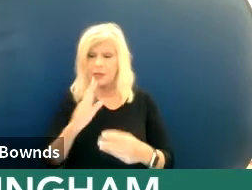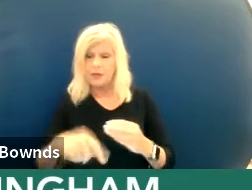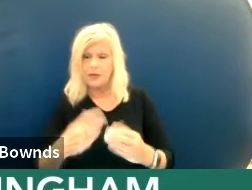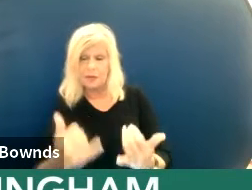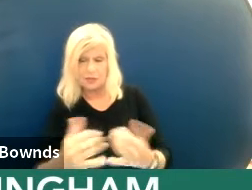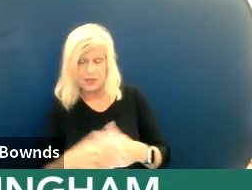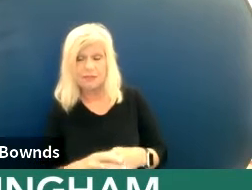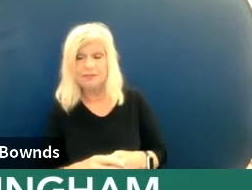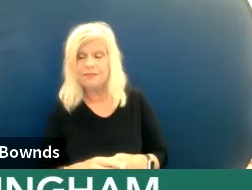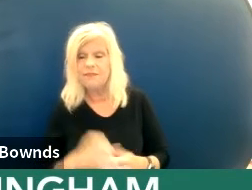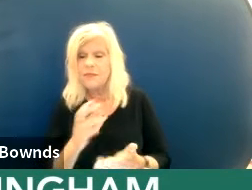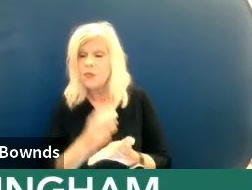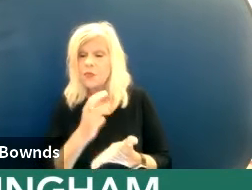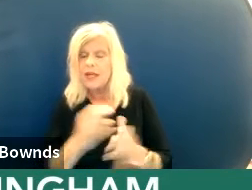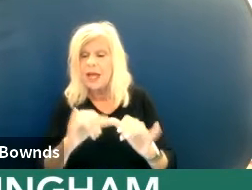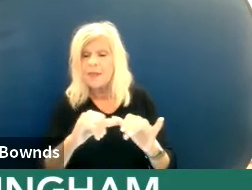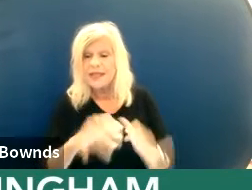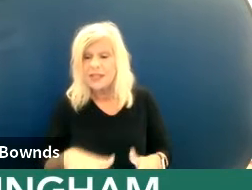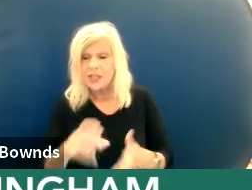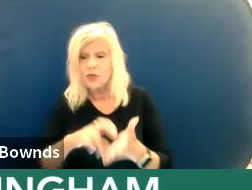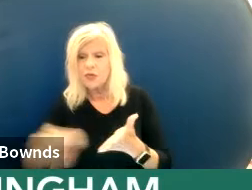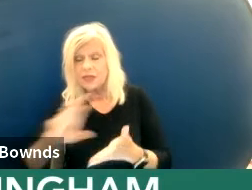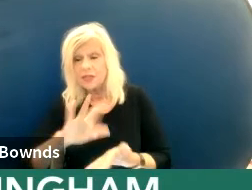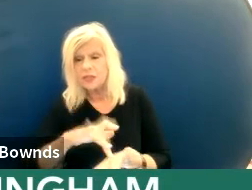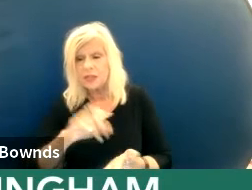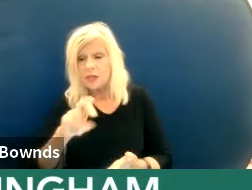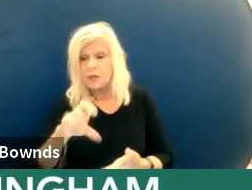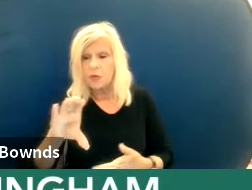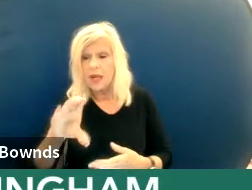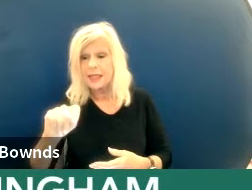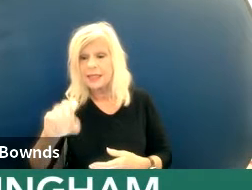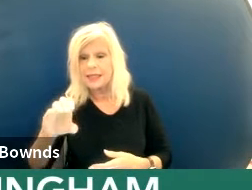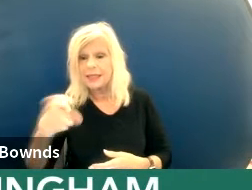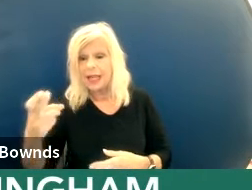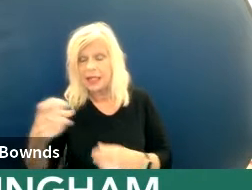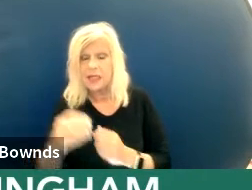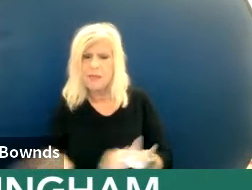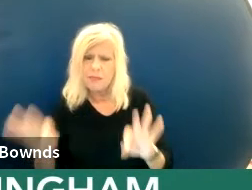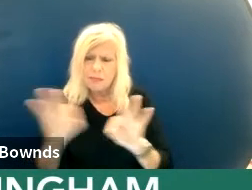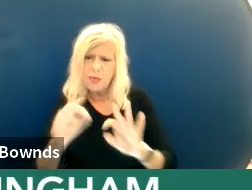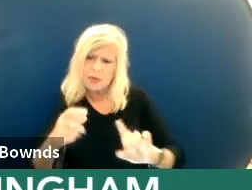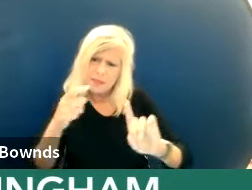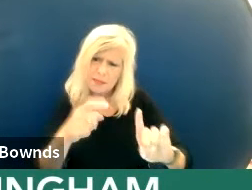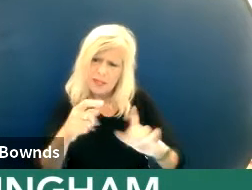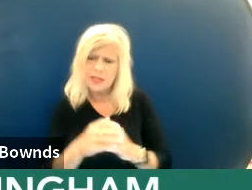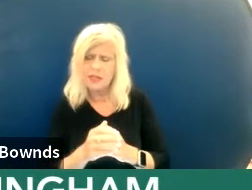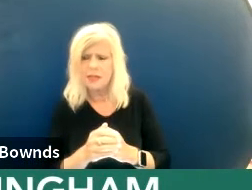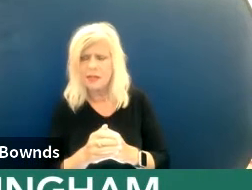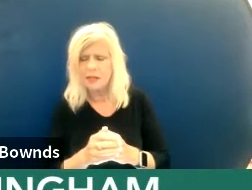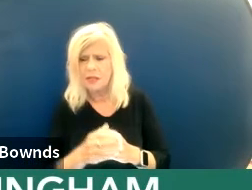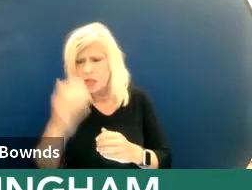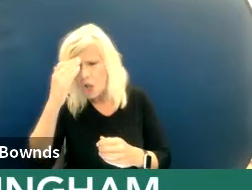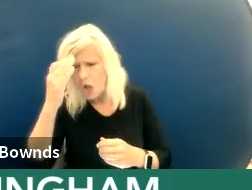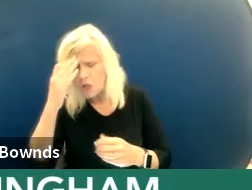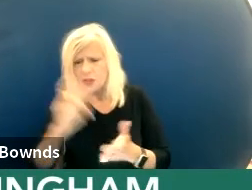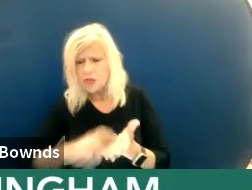The Rehabilitation Engineering Research Center, or RECTech, is an important mission to expand knowledge and research